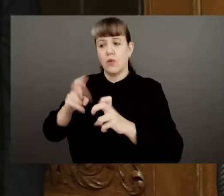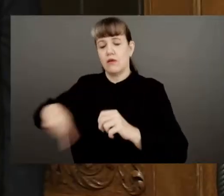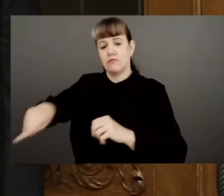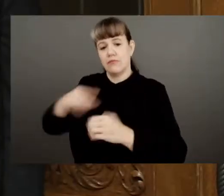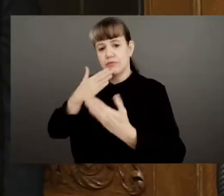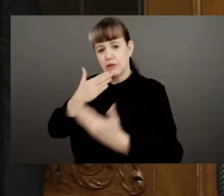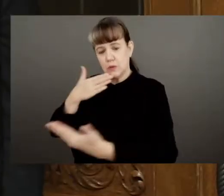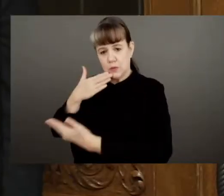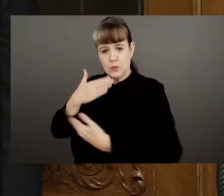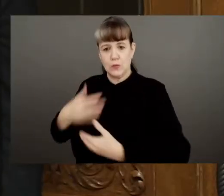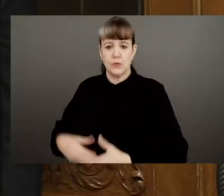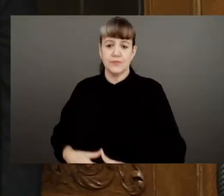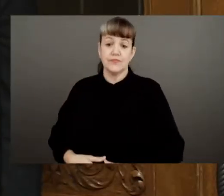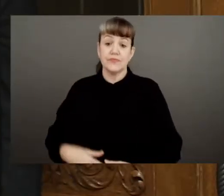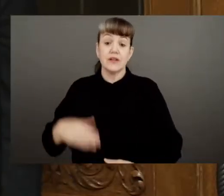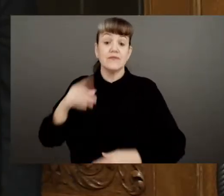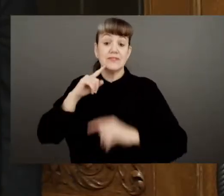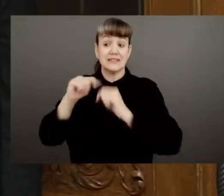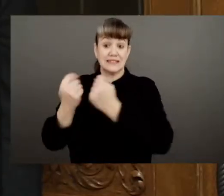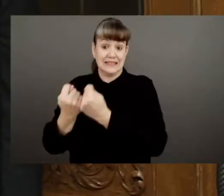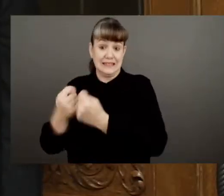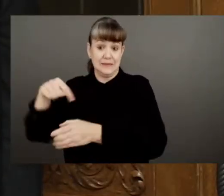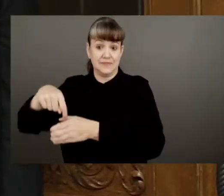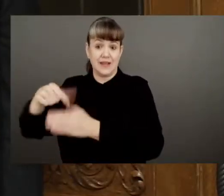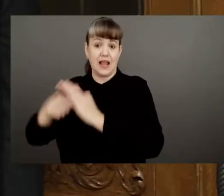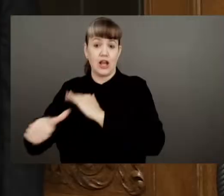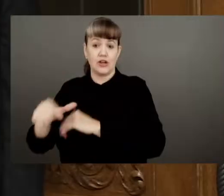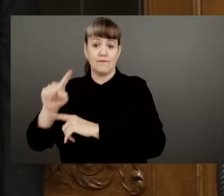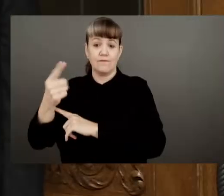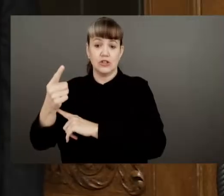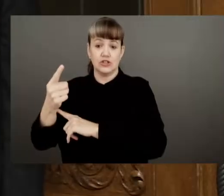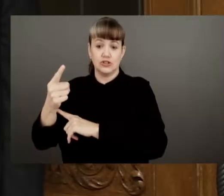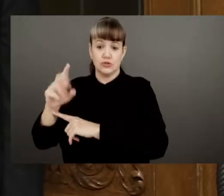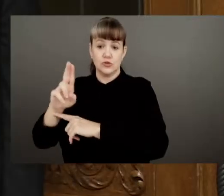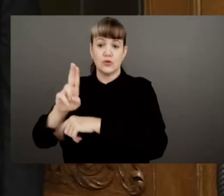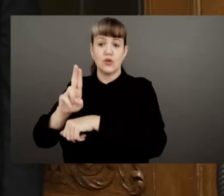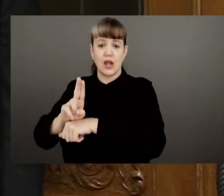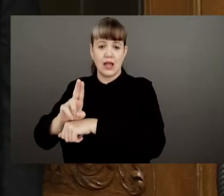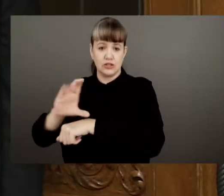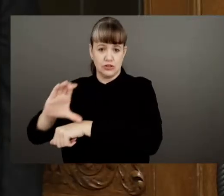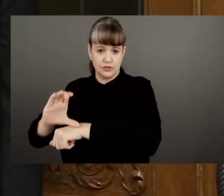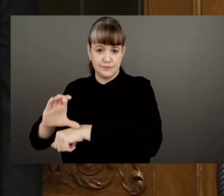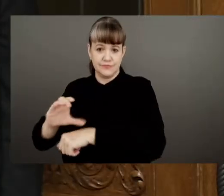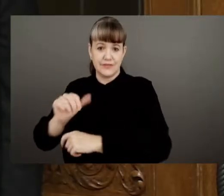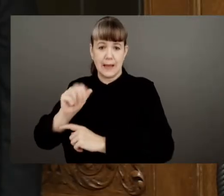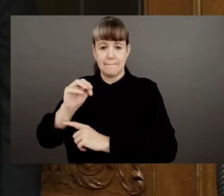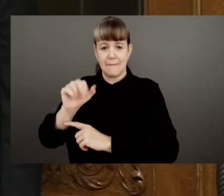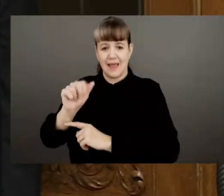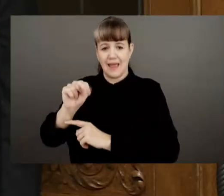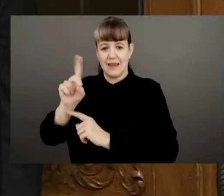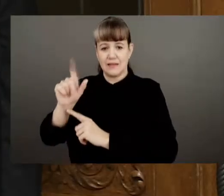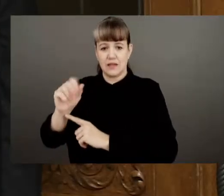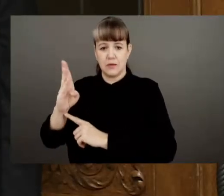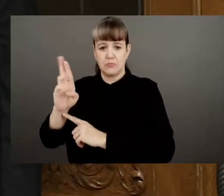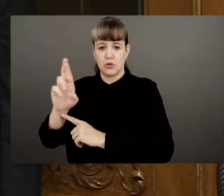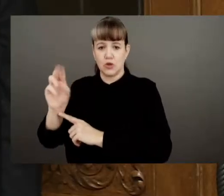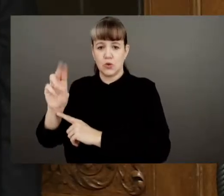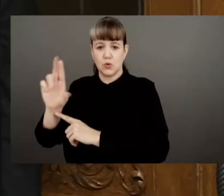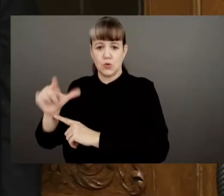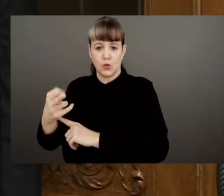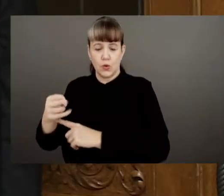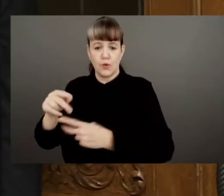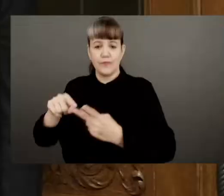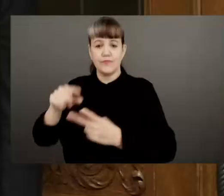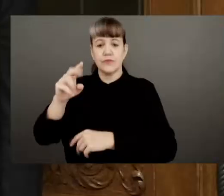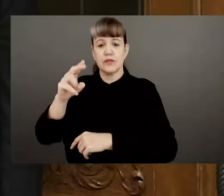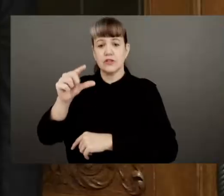United, Amanda Burrows, George Flett, Sarah Marsden, Katie Conkin.